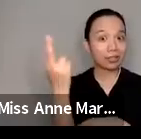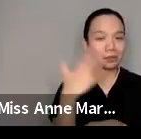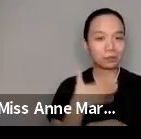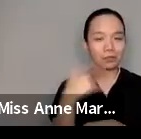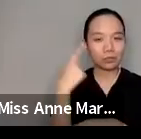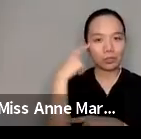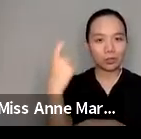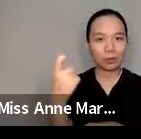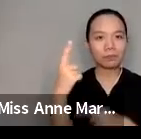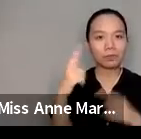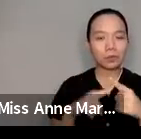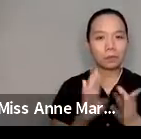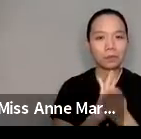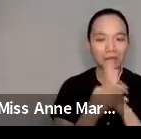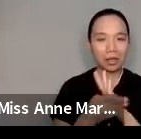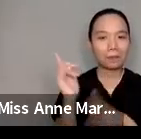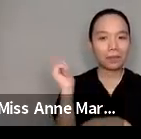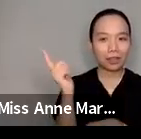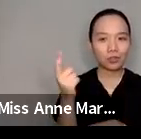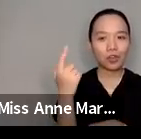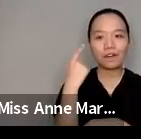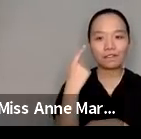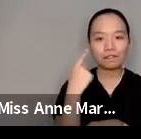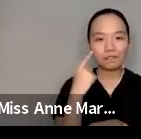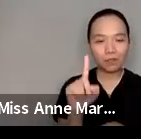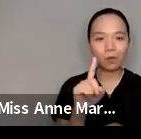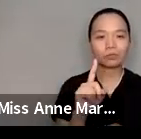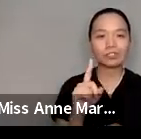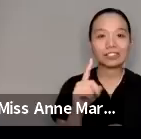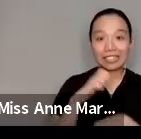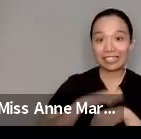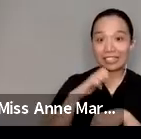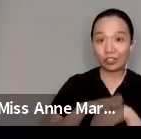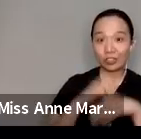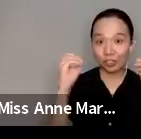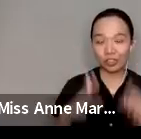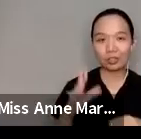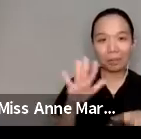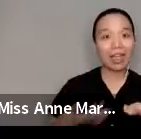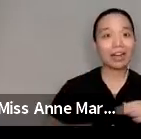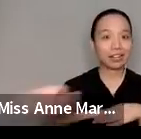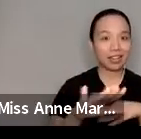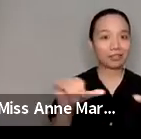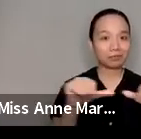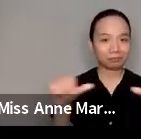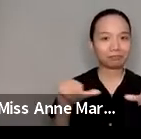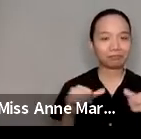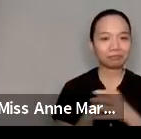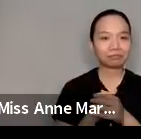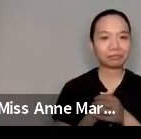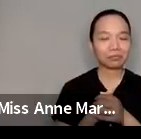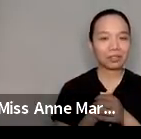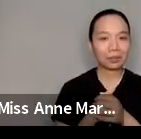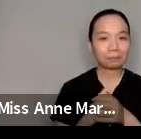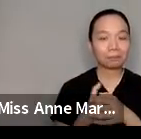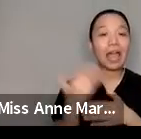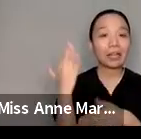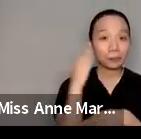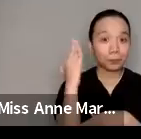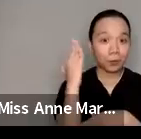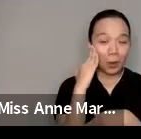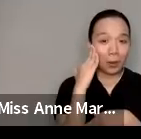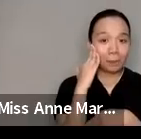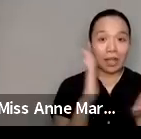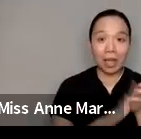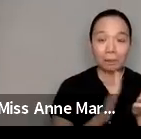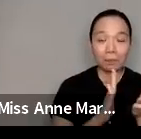a lecturer for aspiring English teachers in my area. Despite that I know that the campus where I